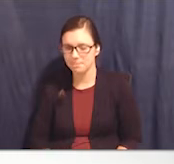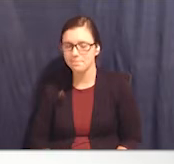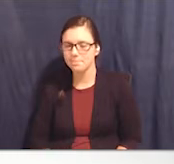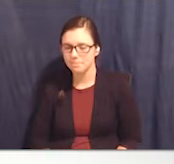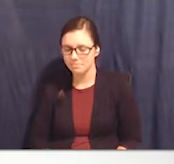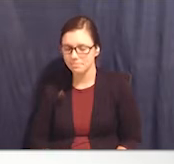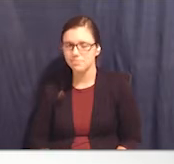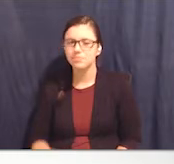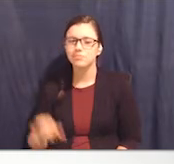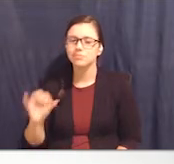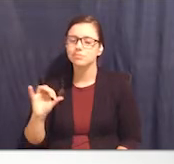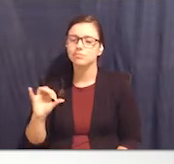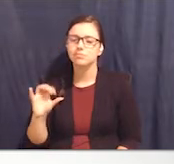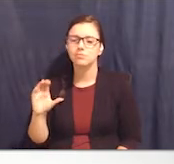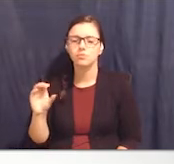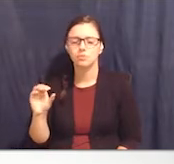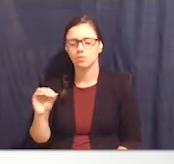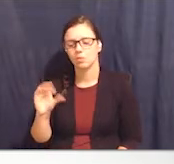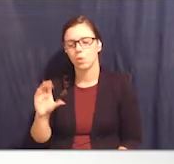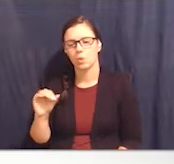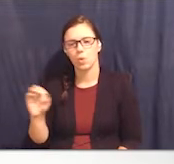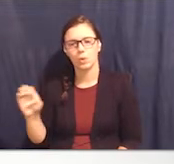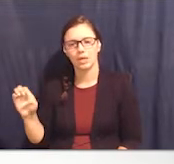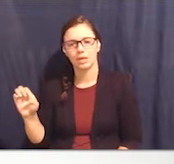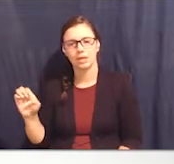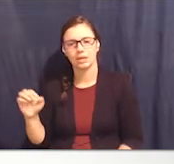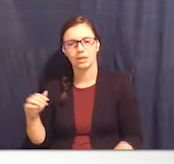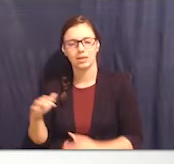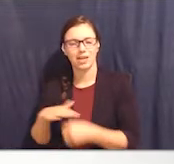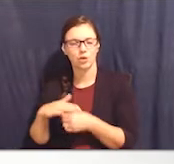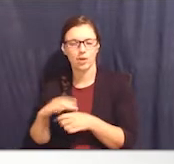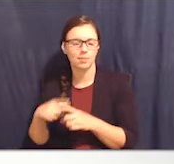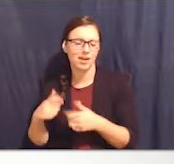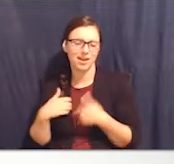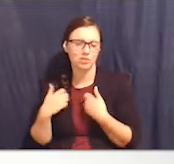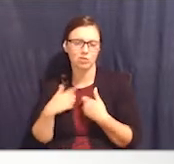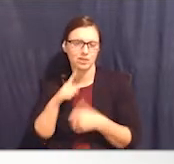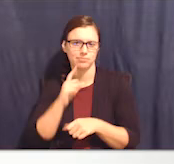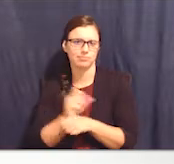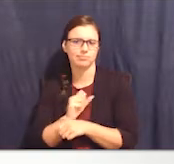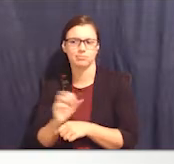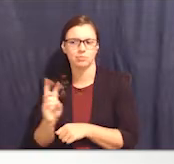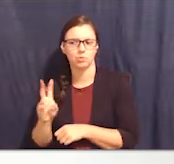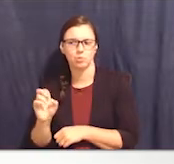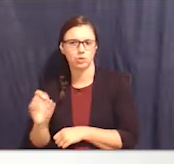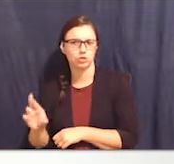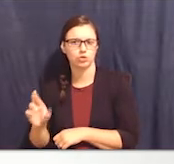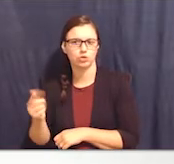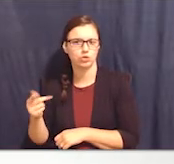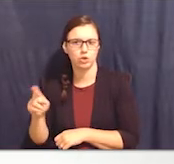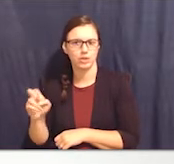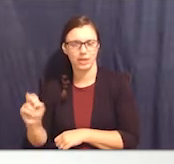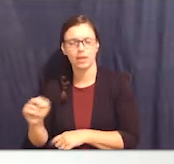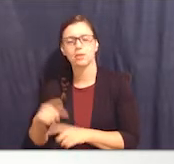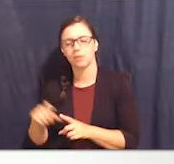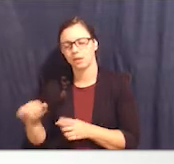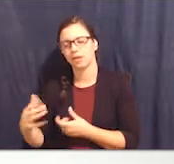more narrow focused, some are very broad focused, like College of the Florida Keys, very broad focused.